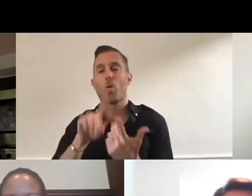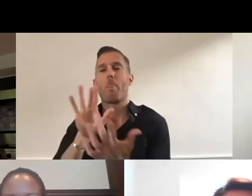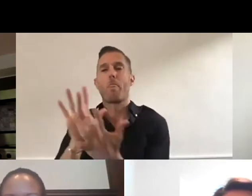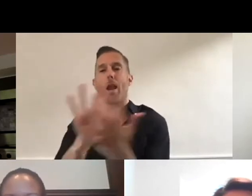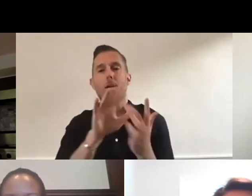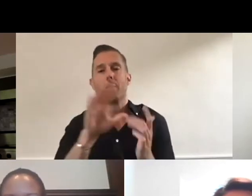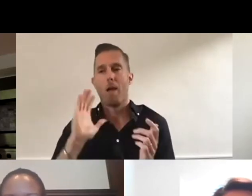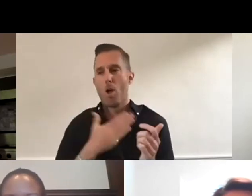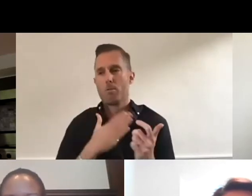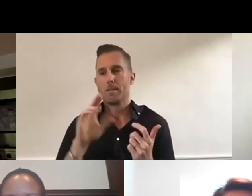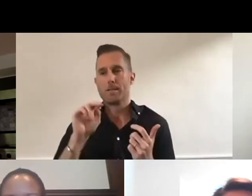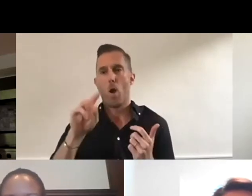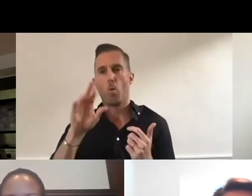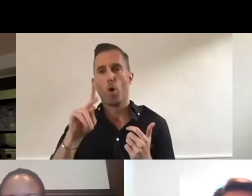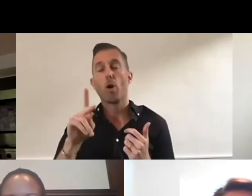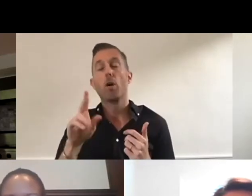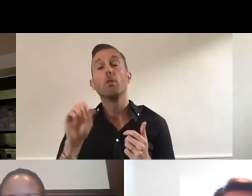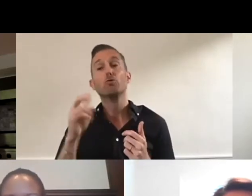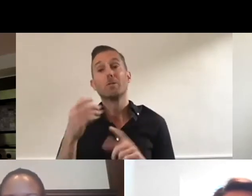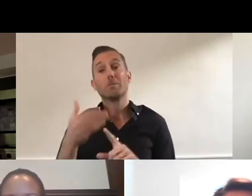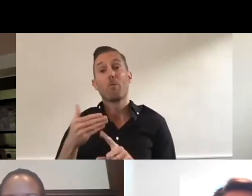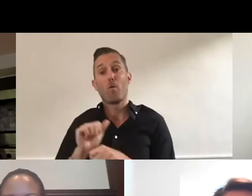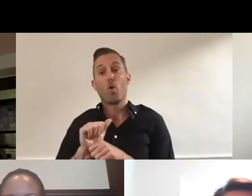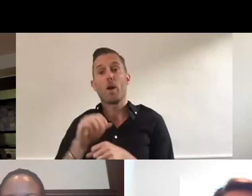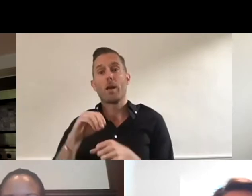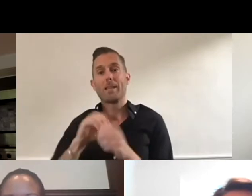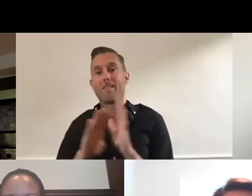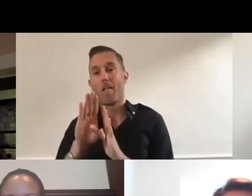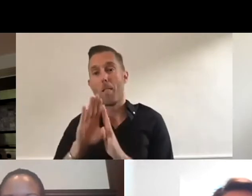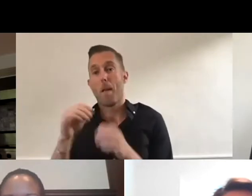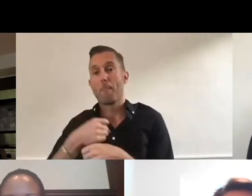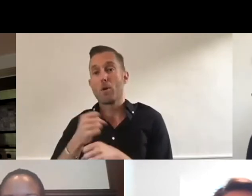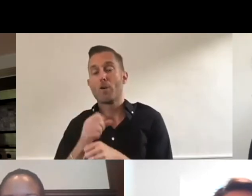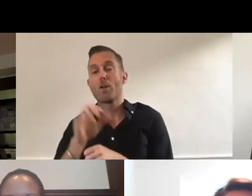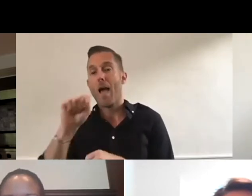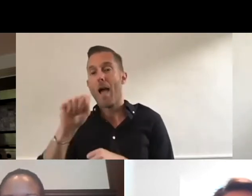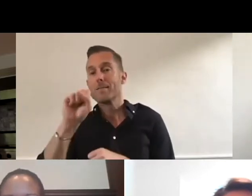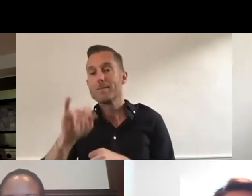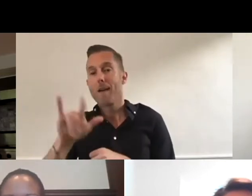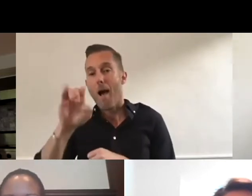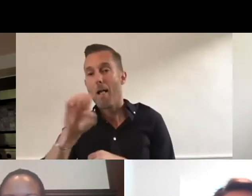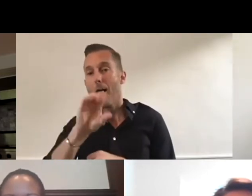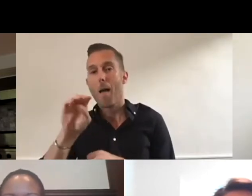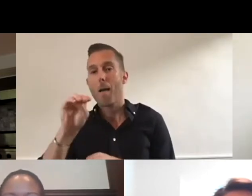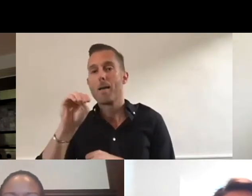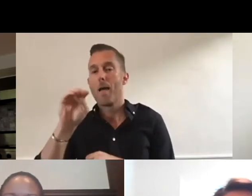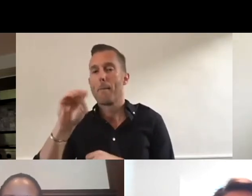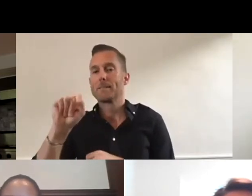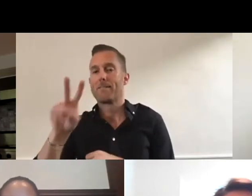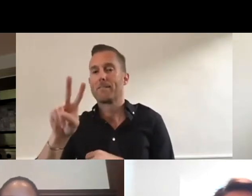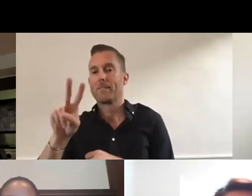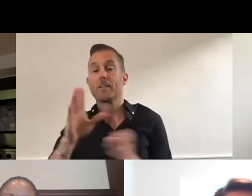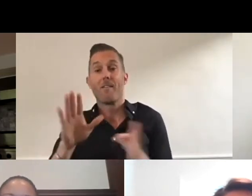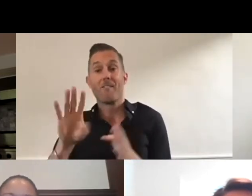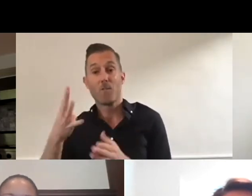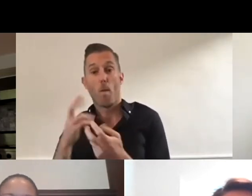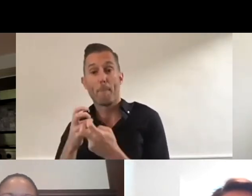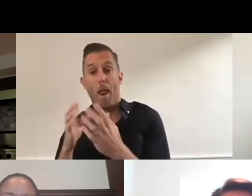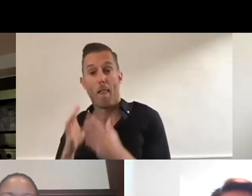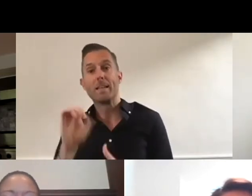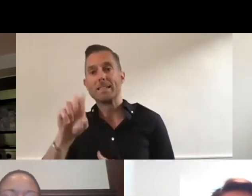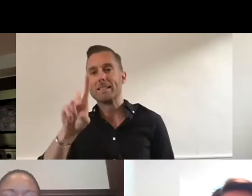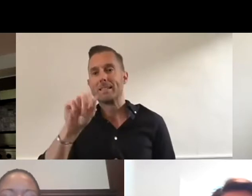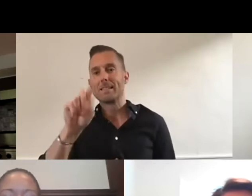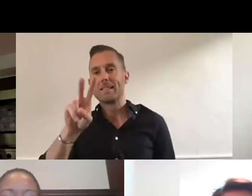Previously, Grace worked in development and production at the Style Network and at MTV. Our fourth panelist is David